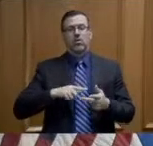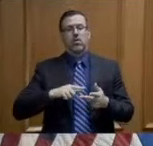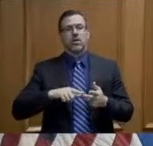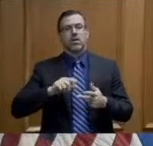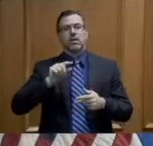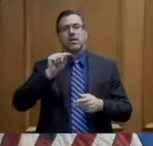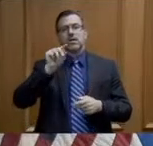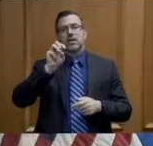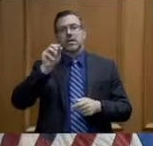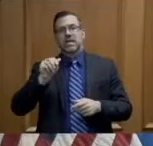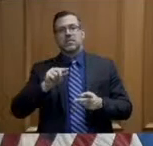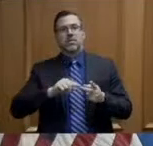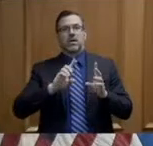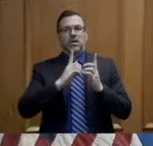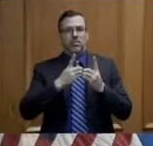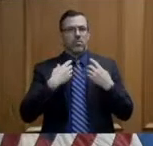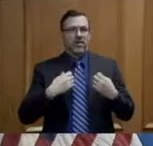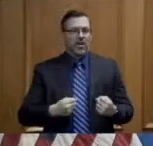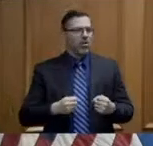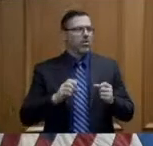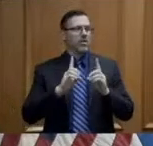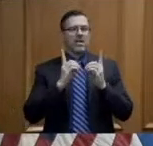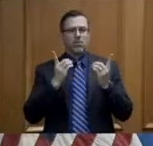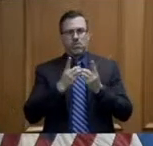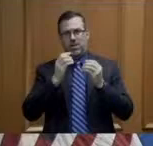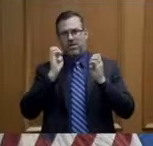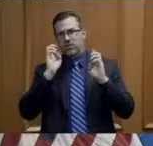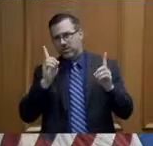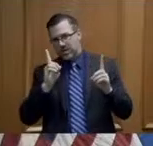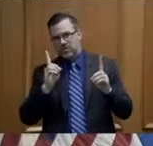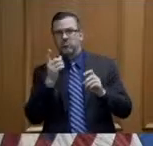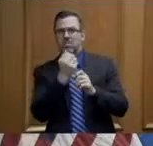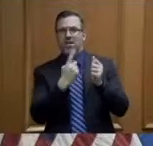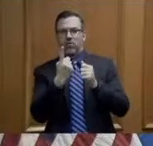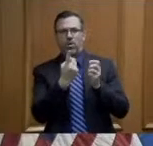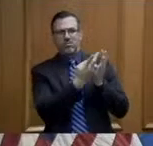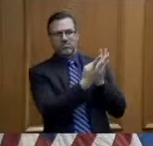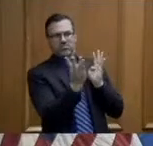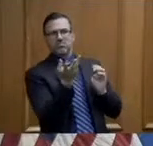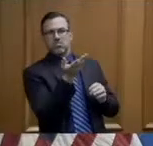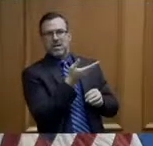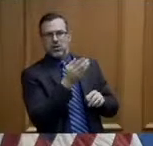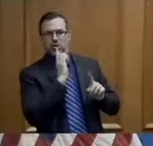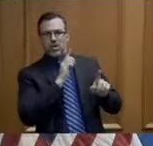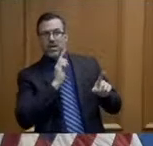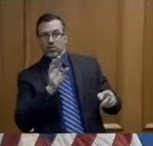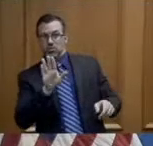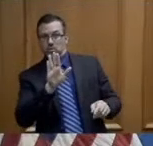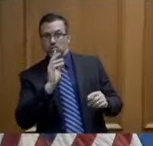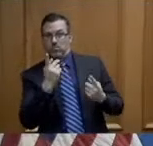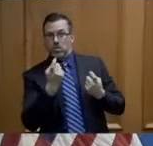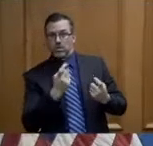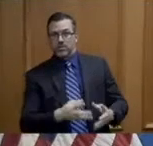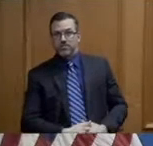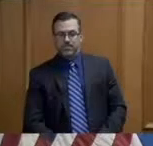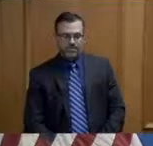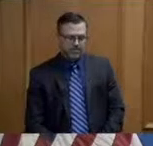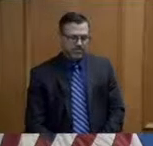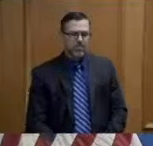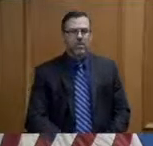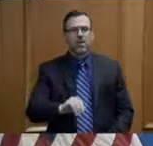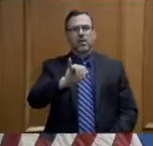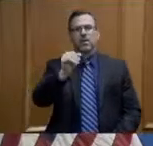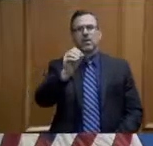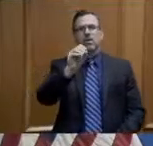of Health, Department of Education, so we're prepared to answer questions. Thank you, Governor. First, we'll go to